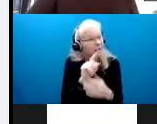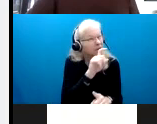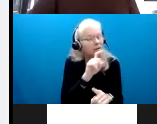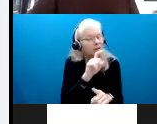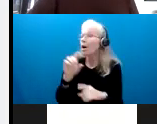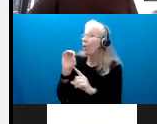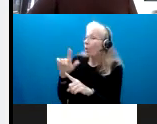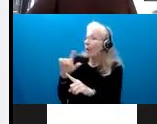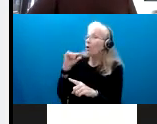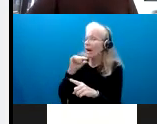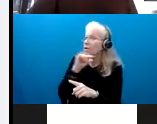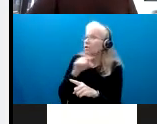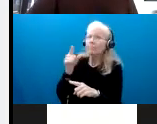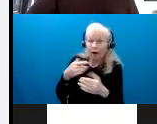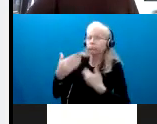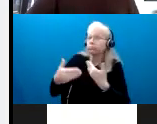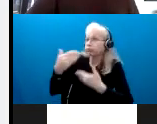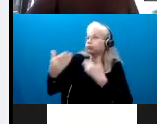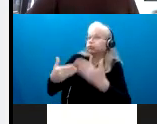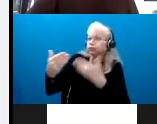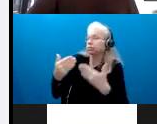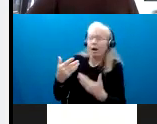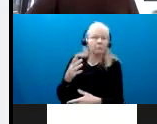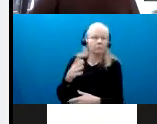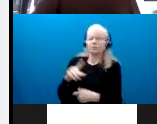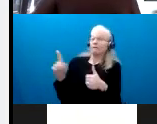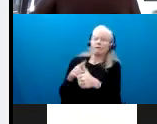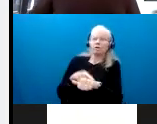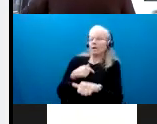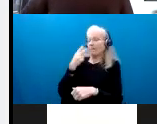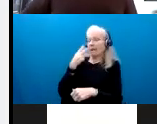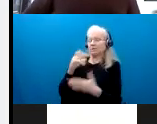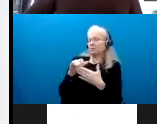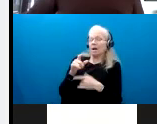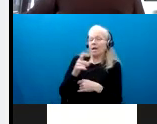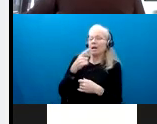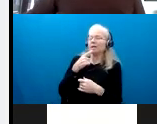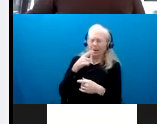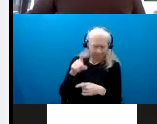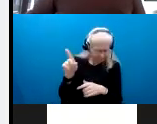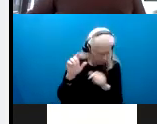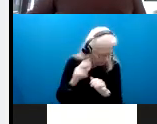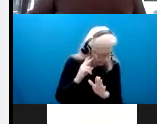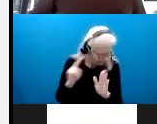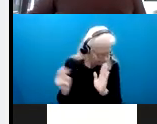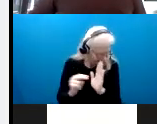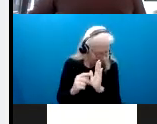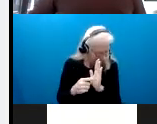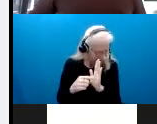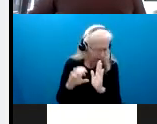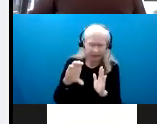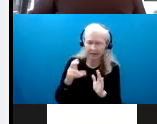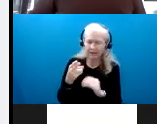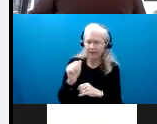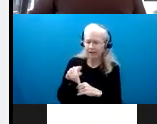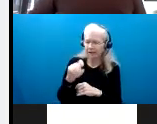seen anything like it. Basically, they're saying, hey, and you can look it up. It's chapter, here, hang on, I had it open a